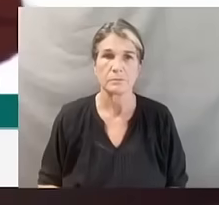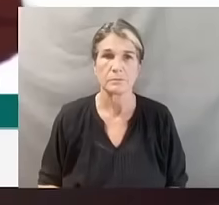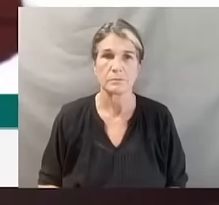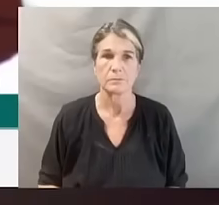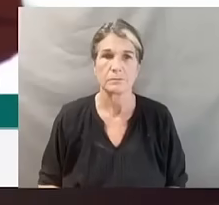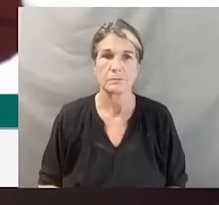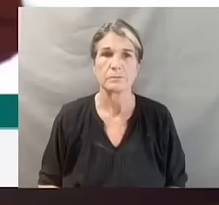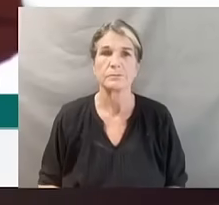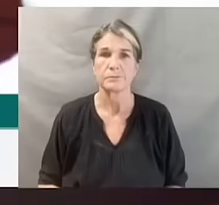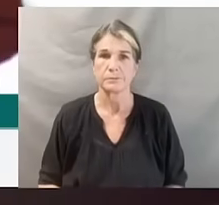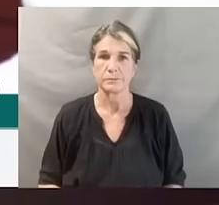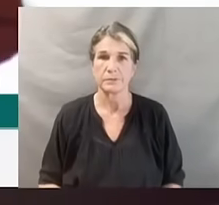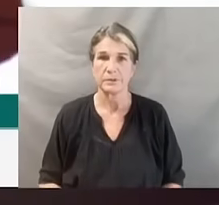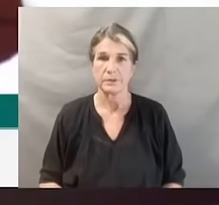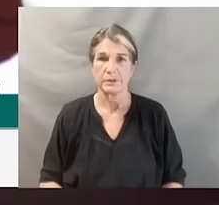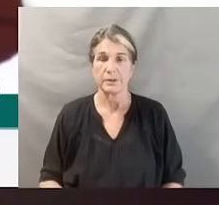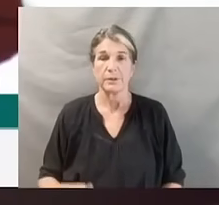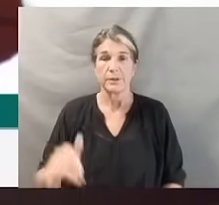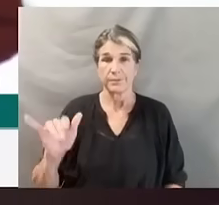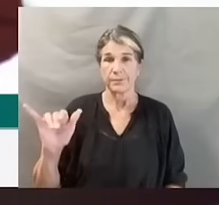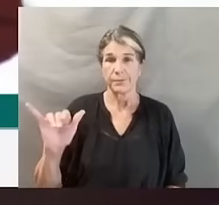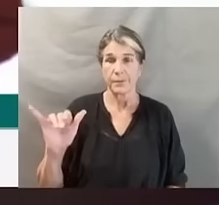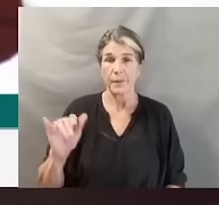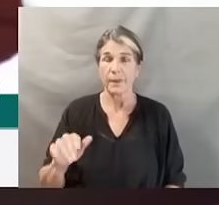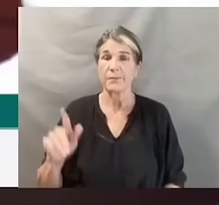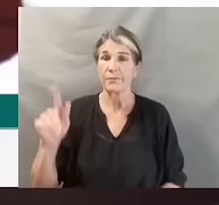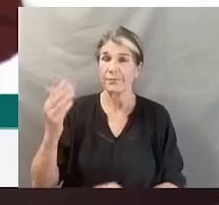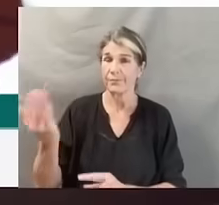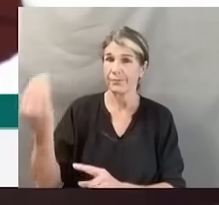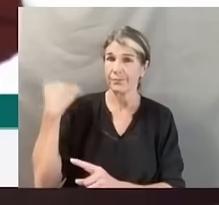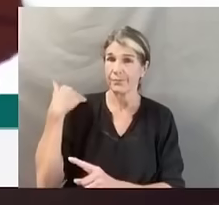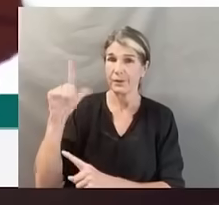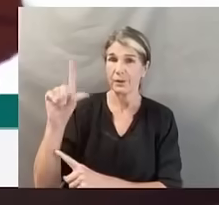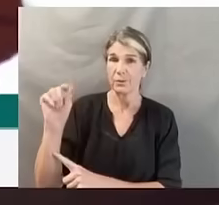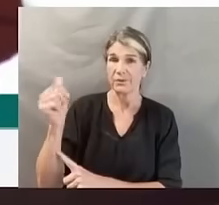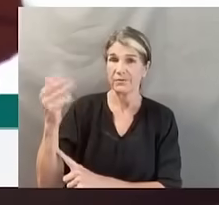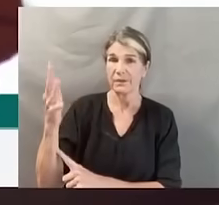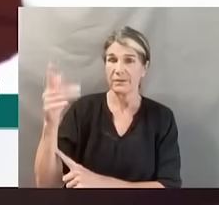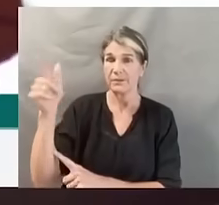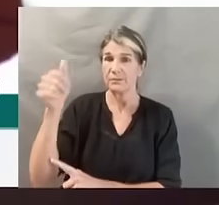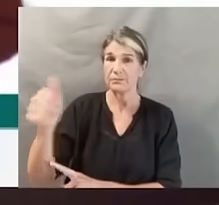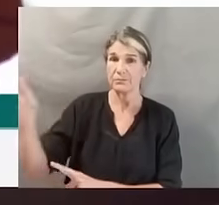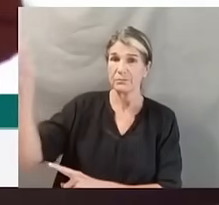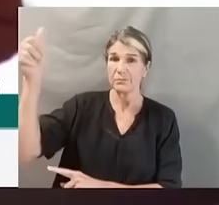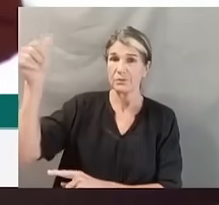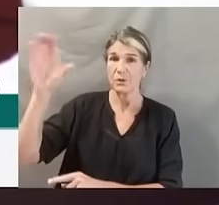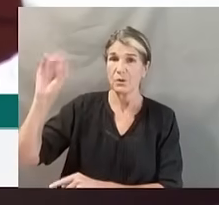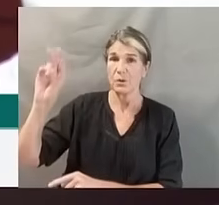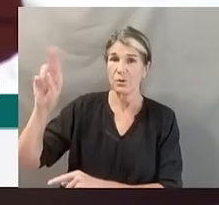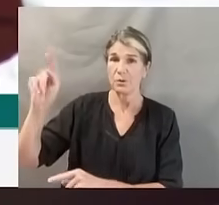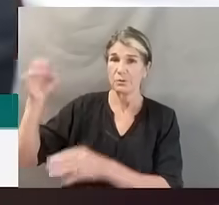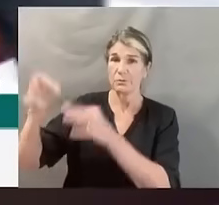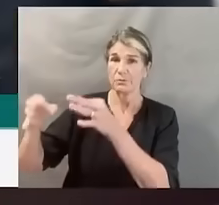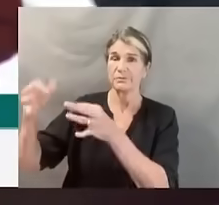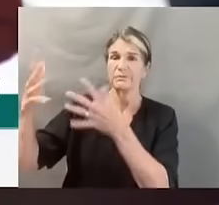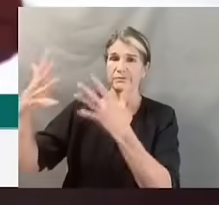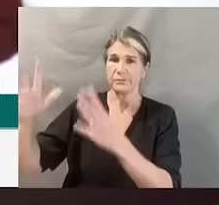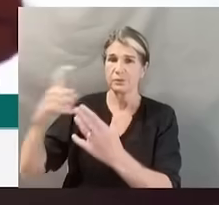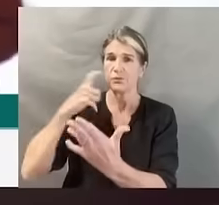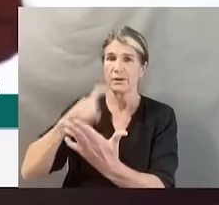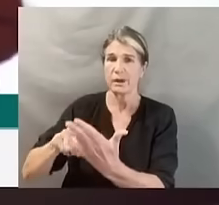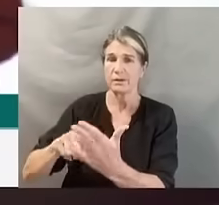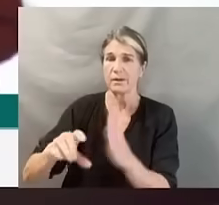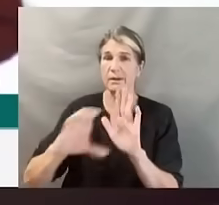that in 2015, the Supreme Court of Canada recognized a constitutional protection of the right to strike, ruling that it is an indispensable part of